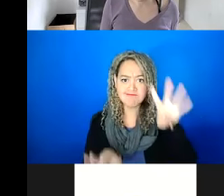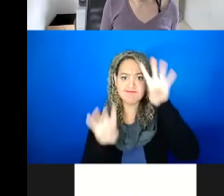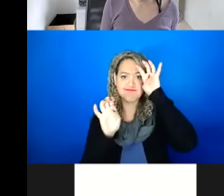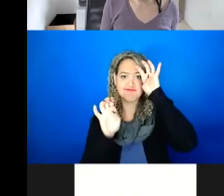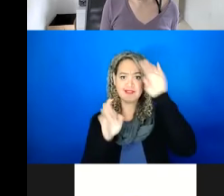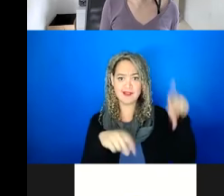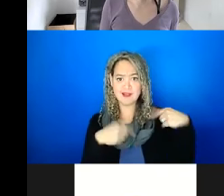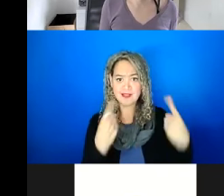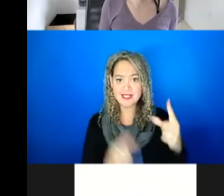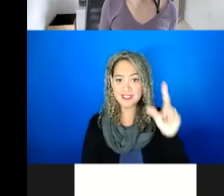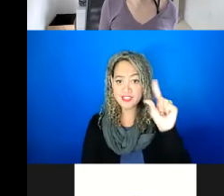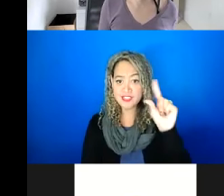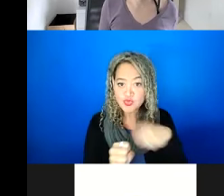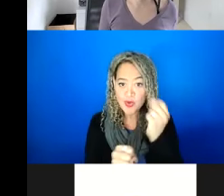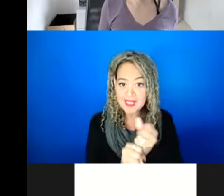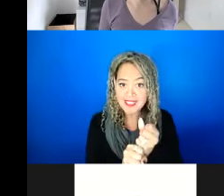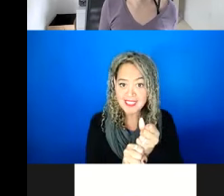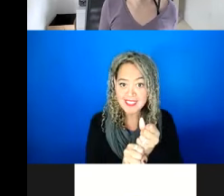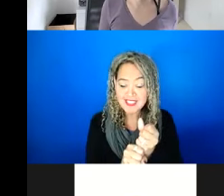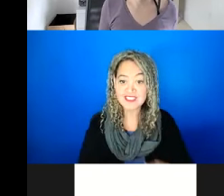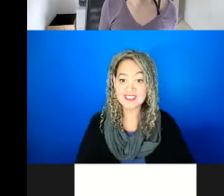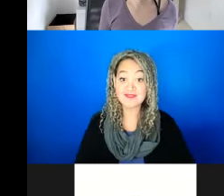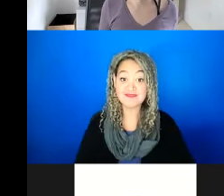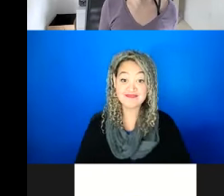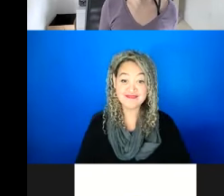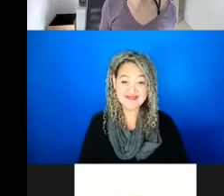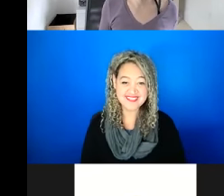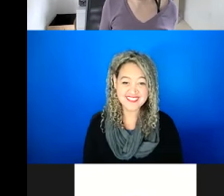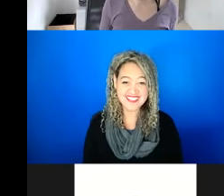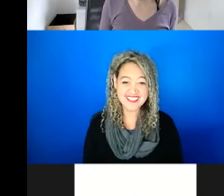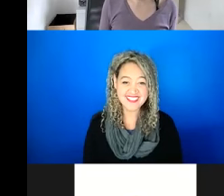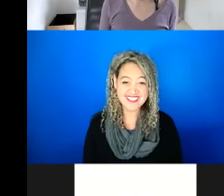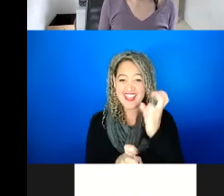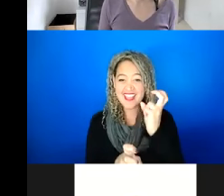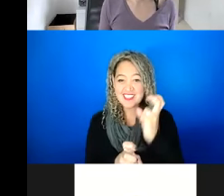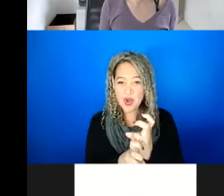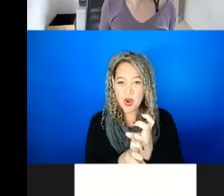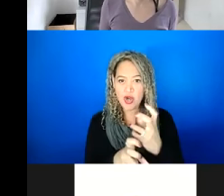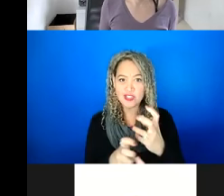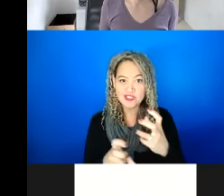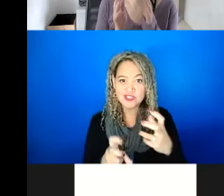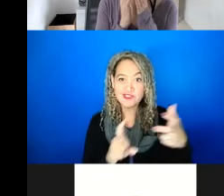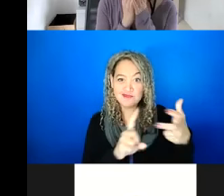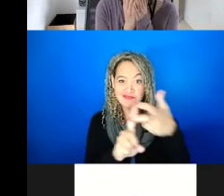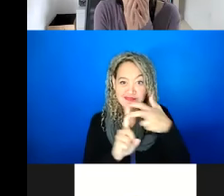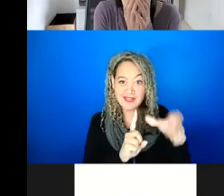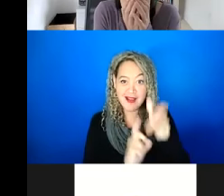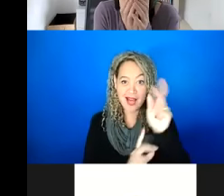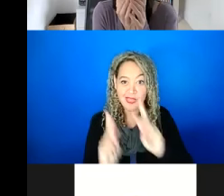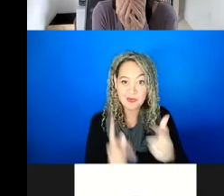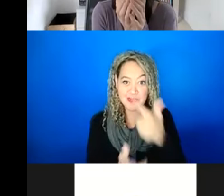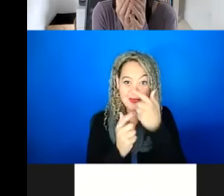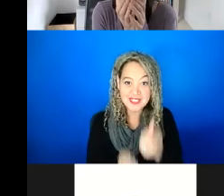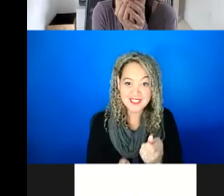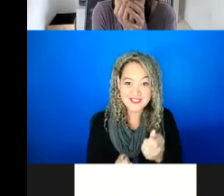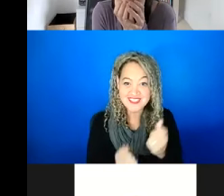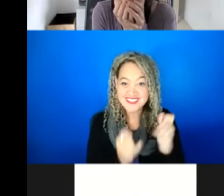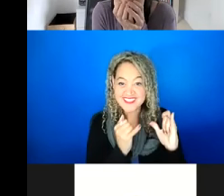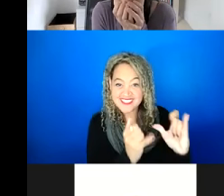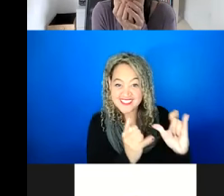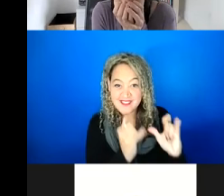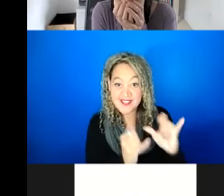20 years. It's hard to get others to get as interested as we are, but this